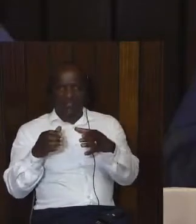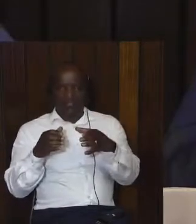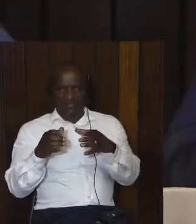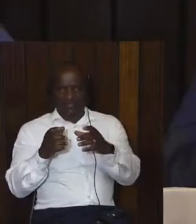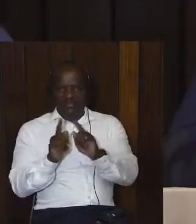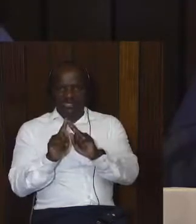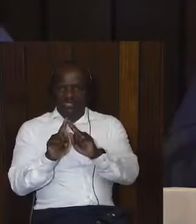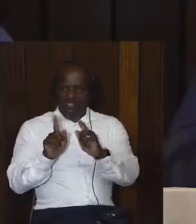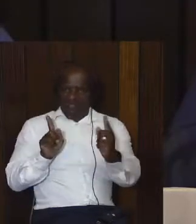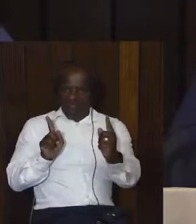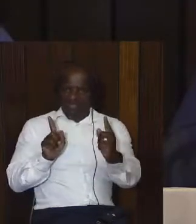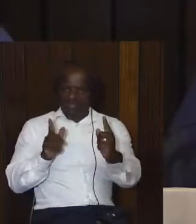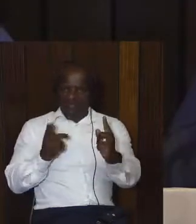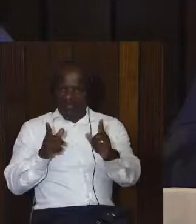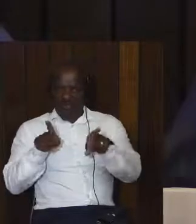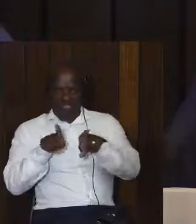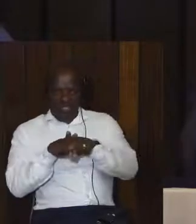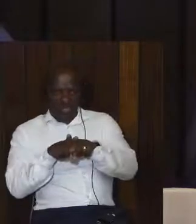the difference?